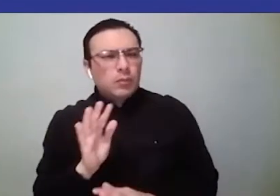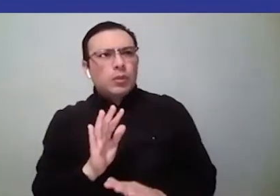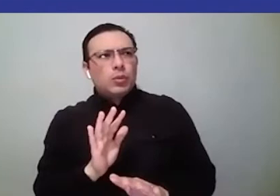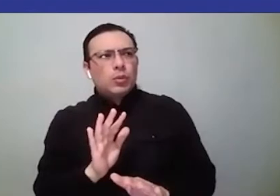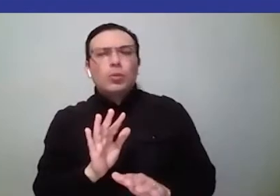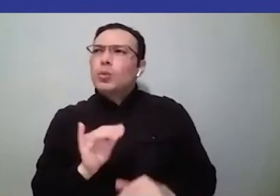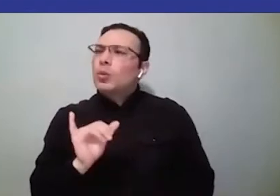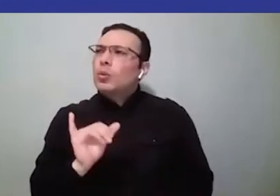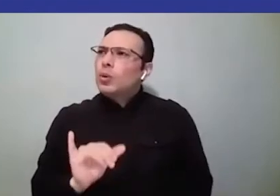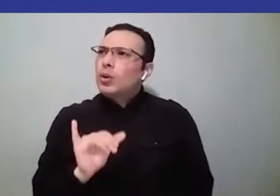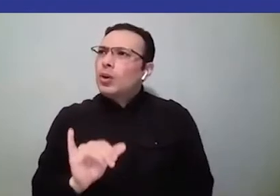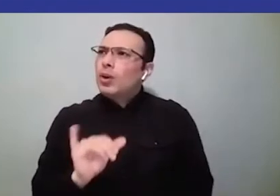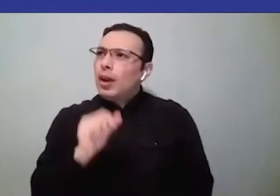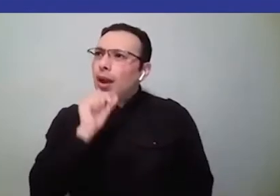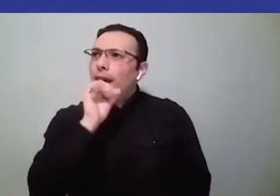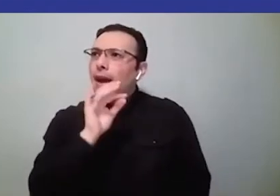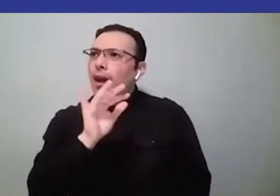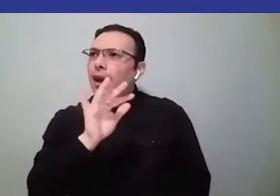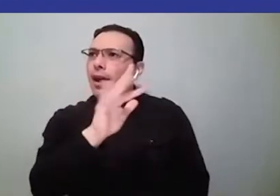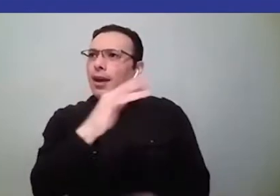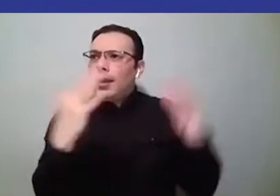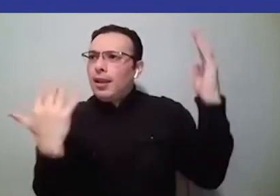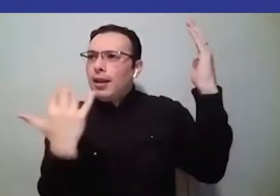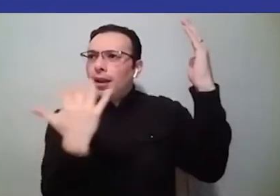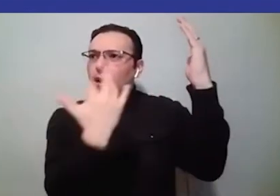much more. But this